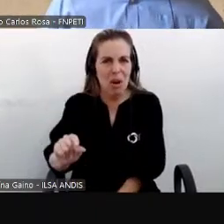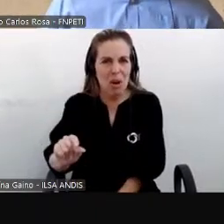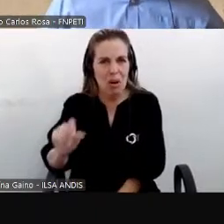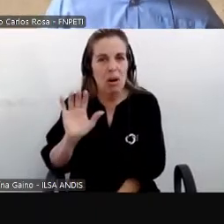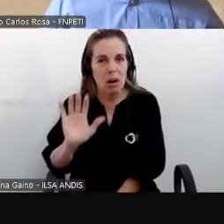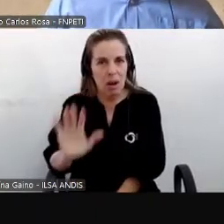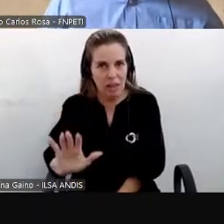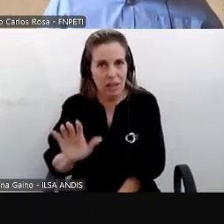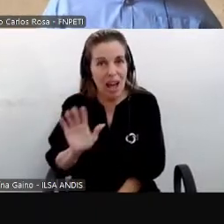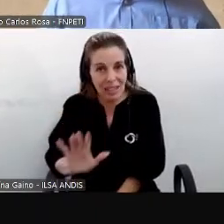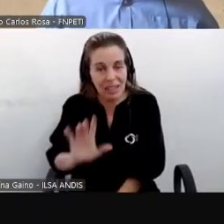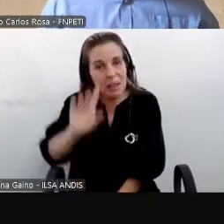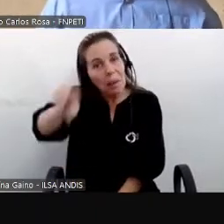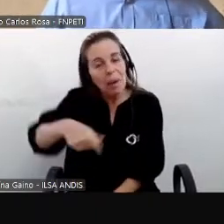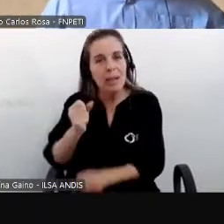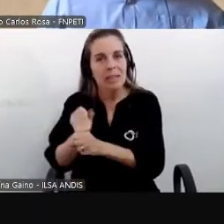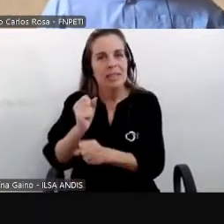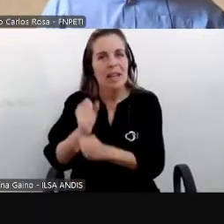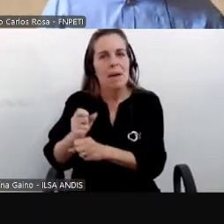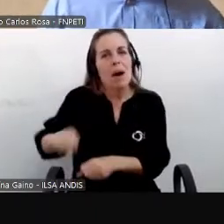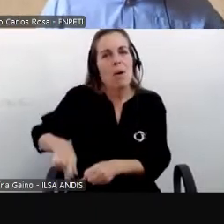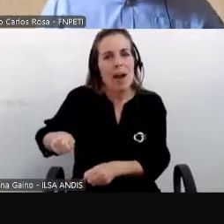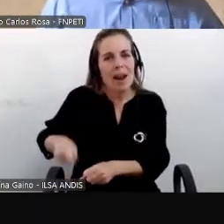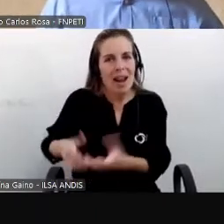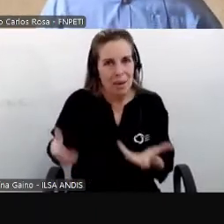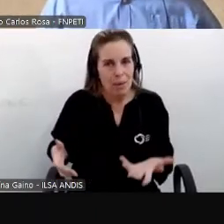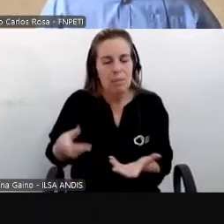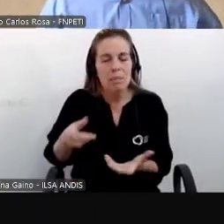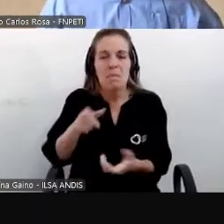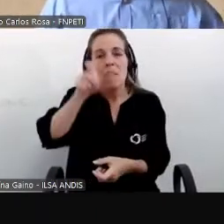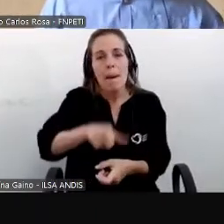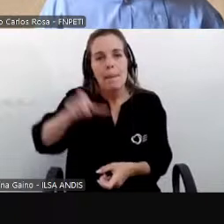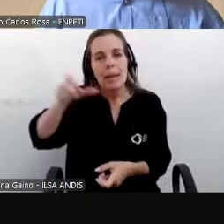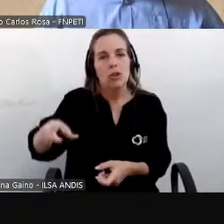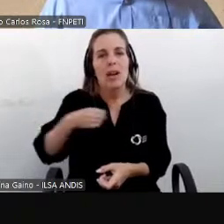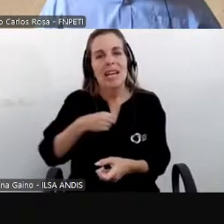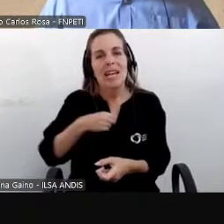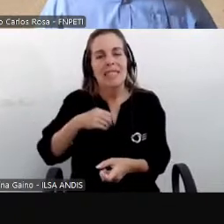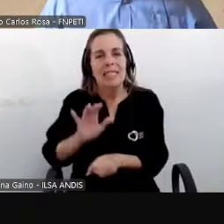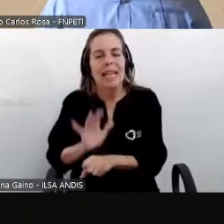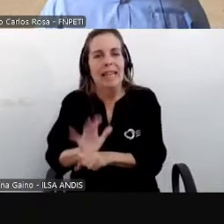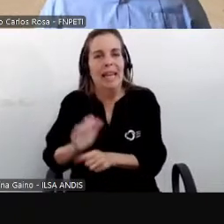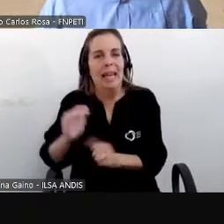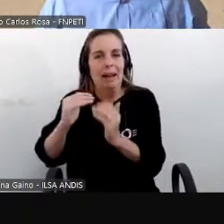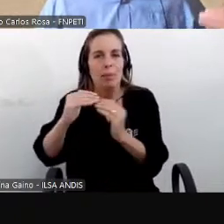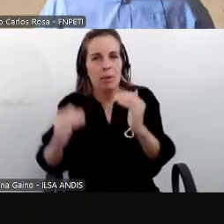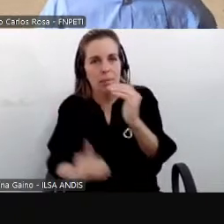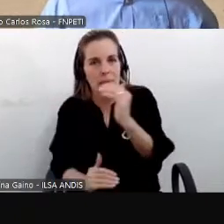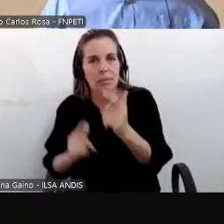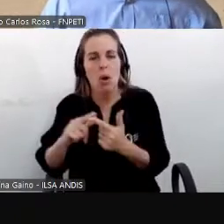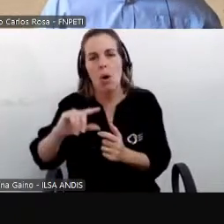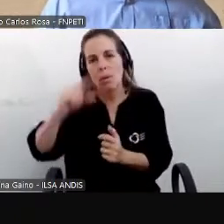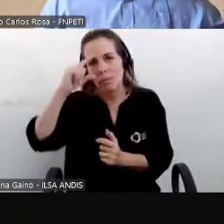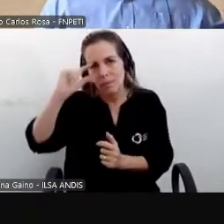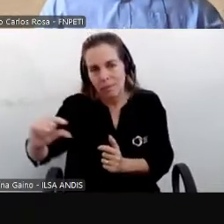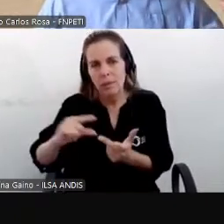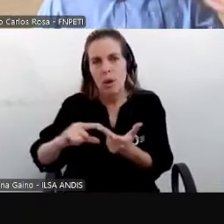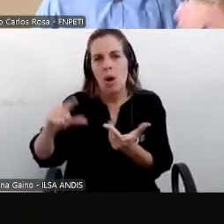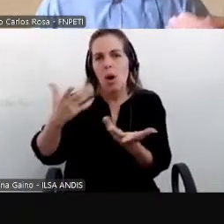depriving them of their rights. That's the cause of slave labor. Factors like vulnerability, illiteracy